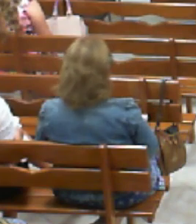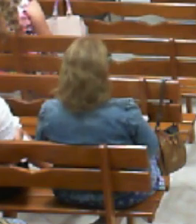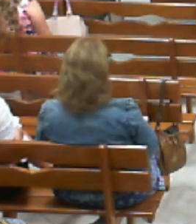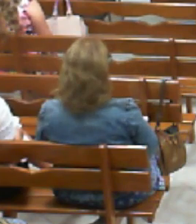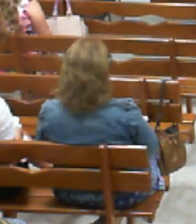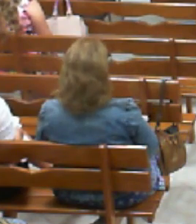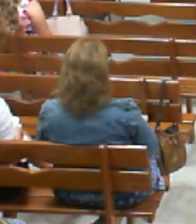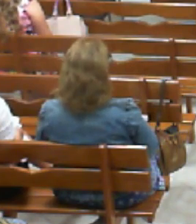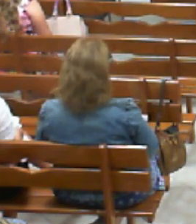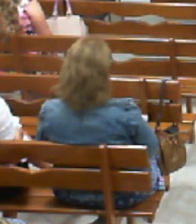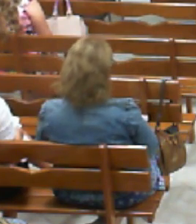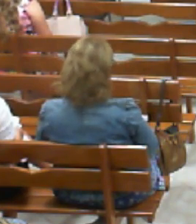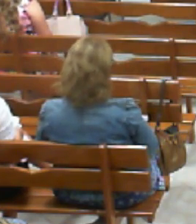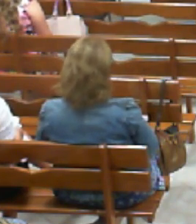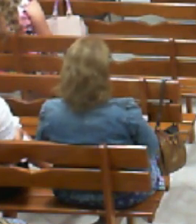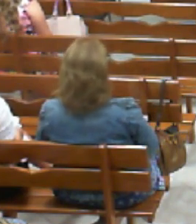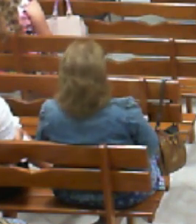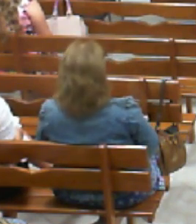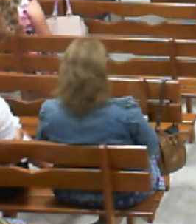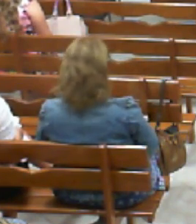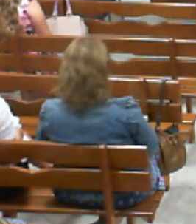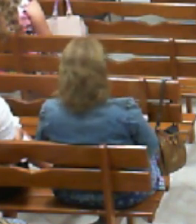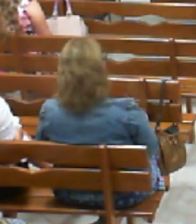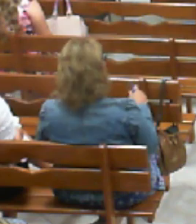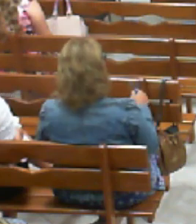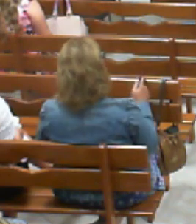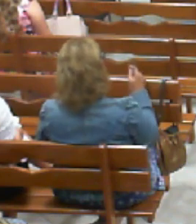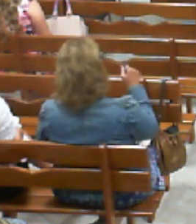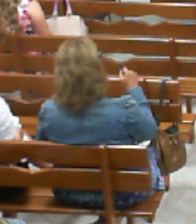blessed and broke it, and gave it to them.